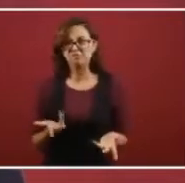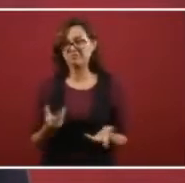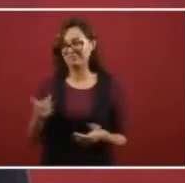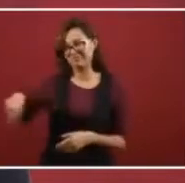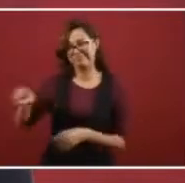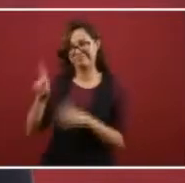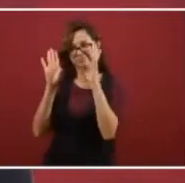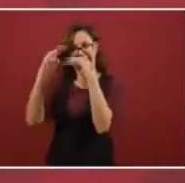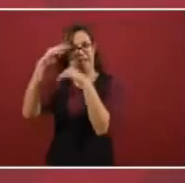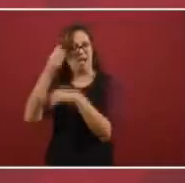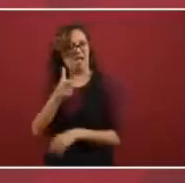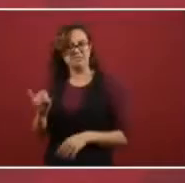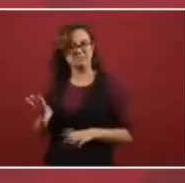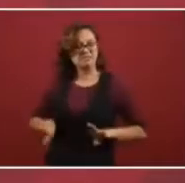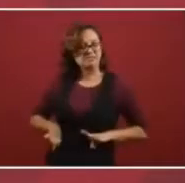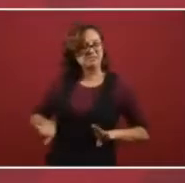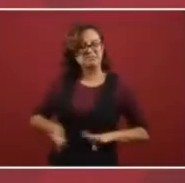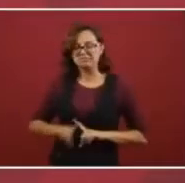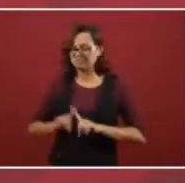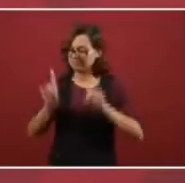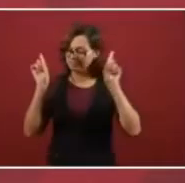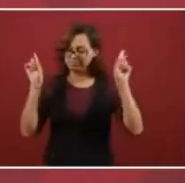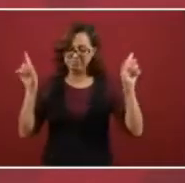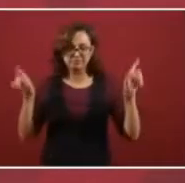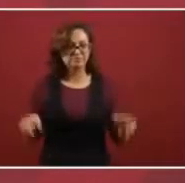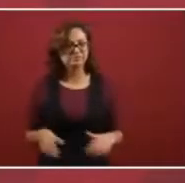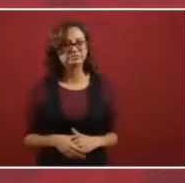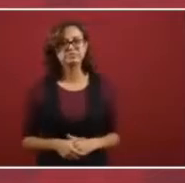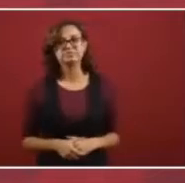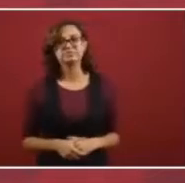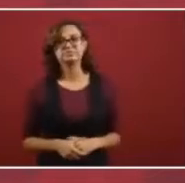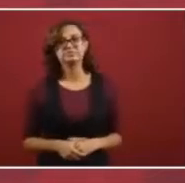towards conservatism, which has